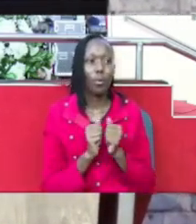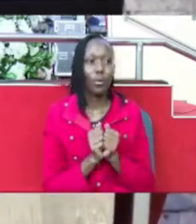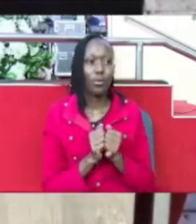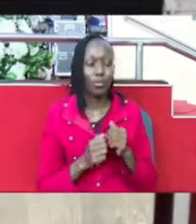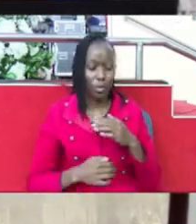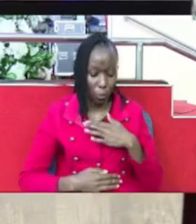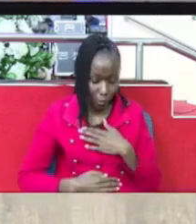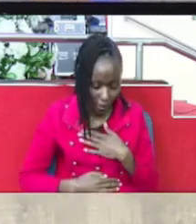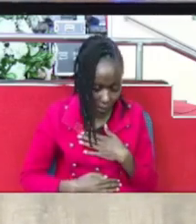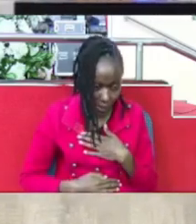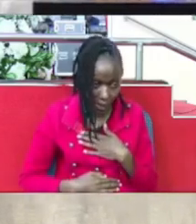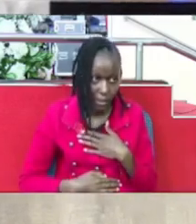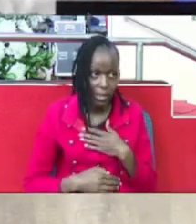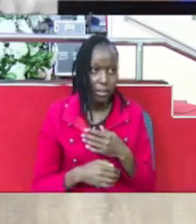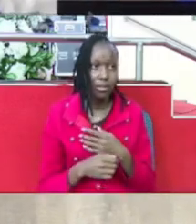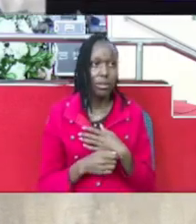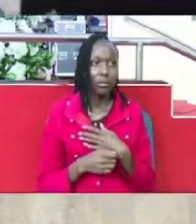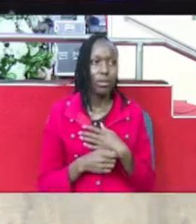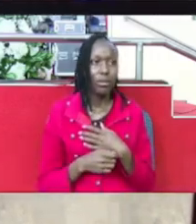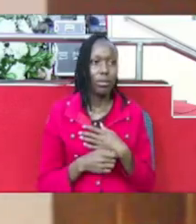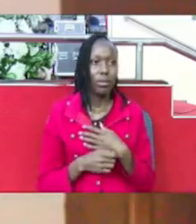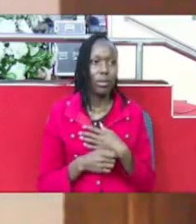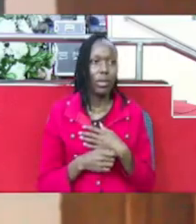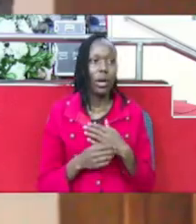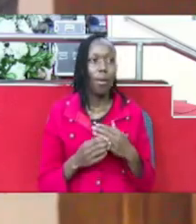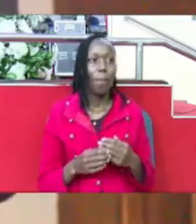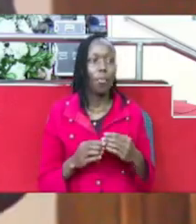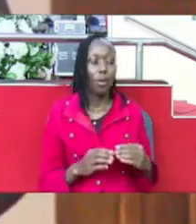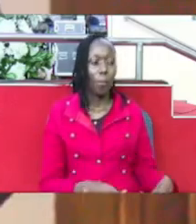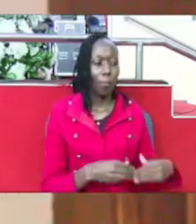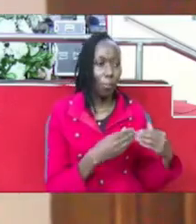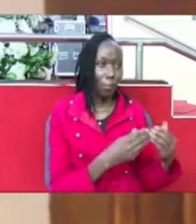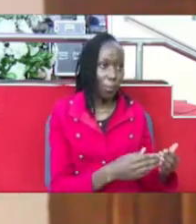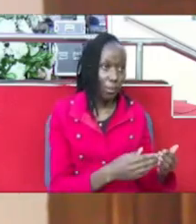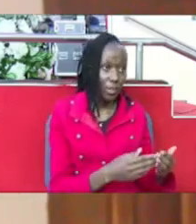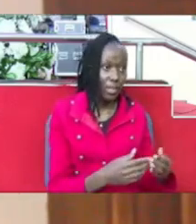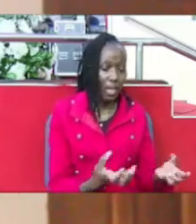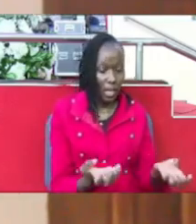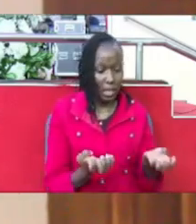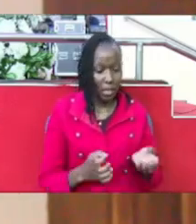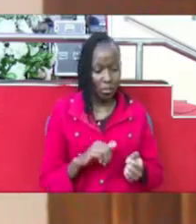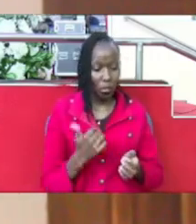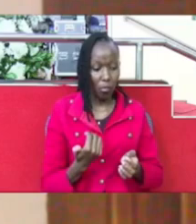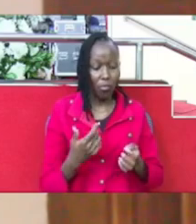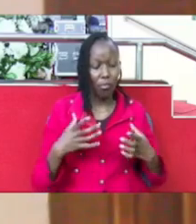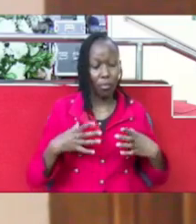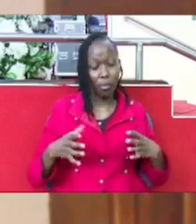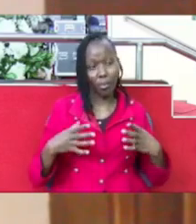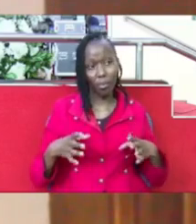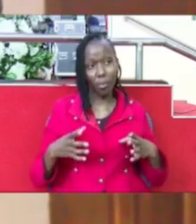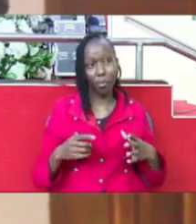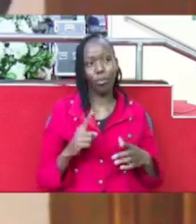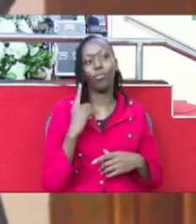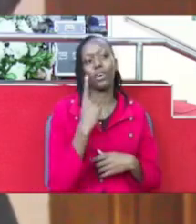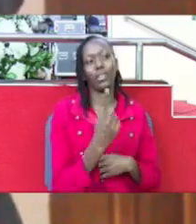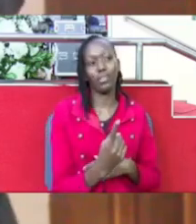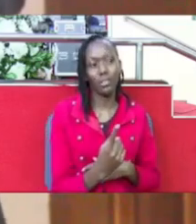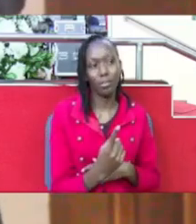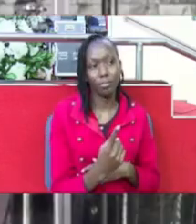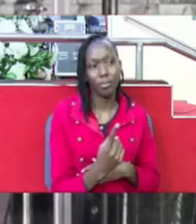watu wanyenyekevu, they put the needs of others first. Wanaweka mahitaji ya watu wengine mbele. And this